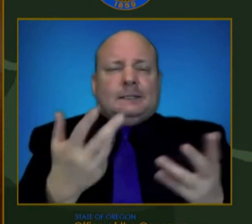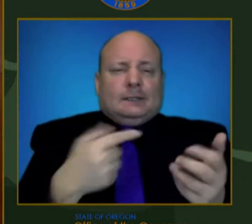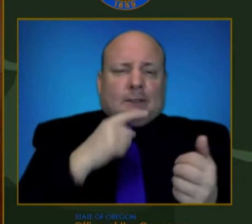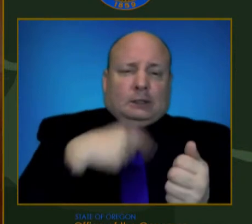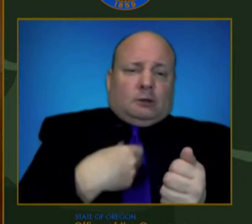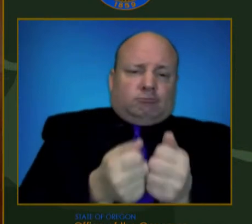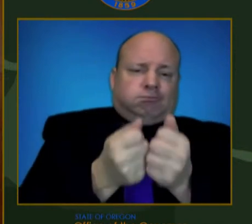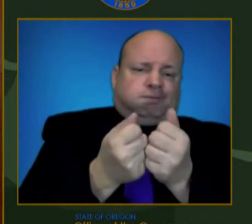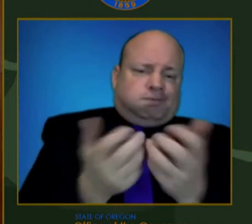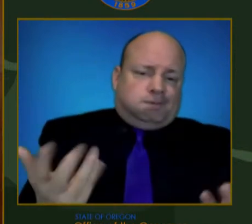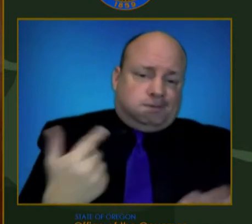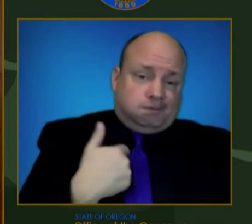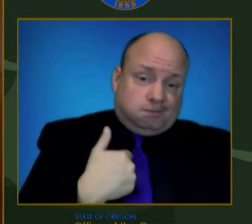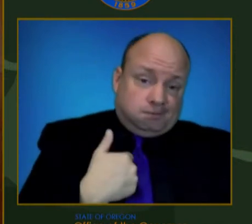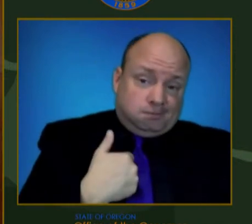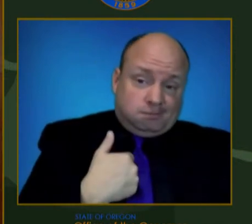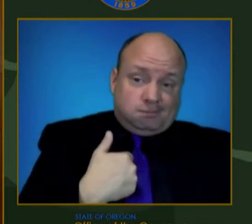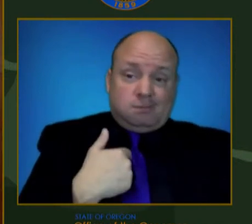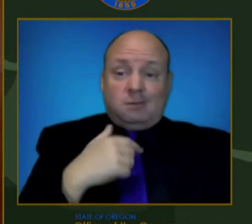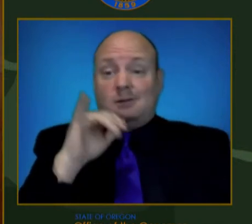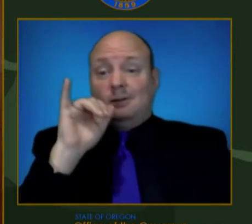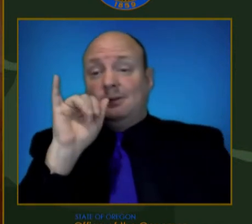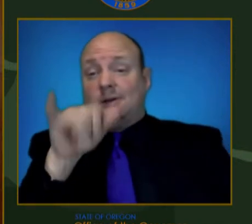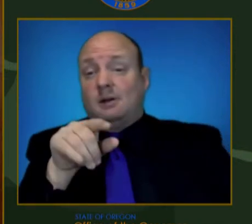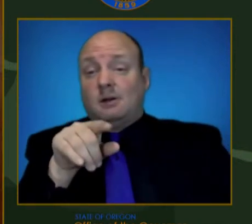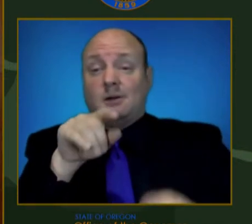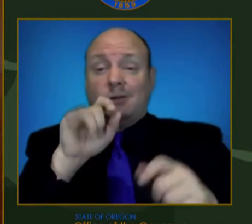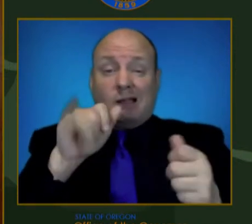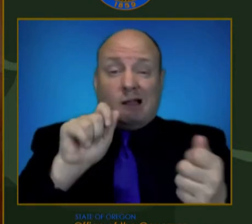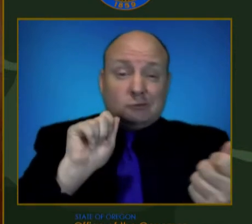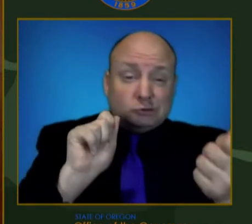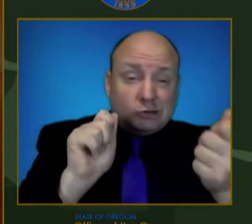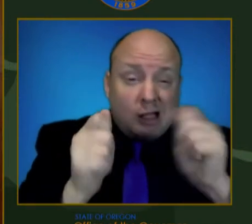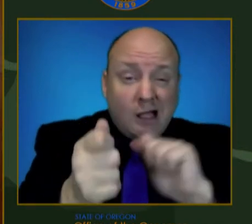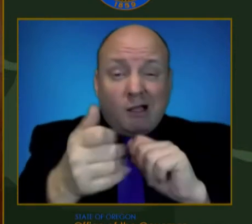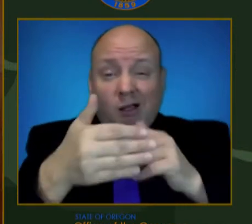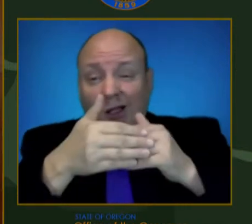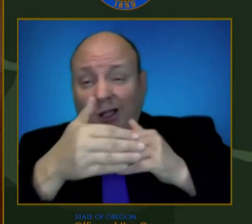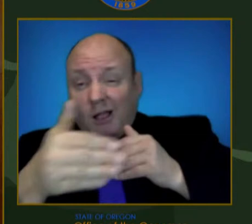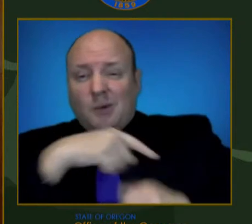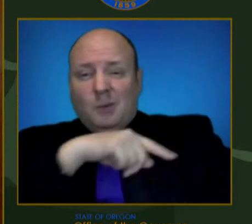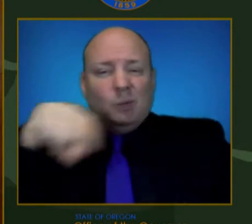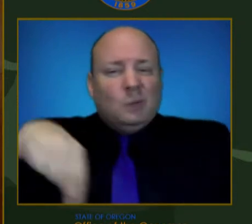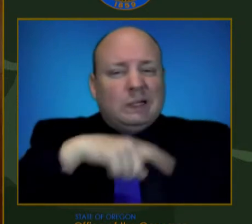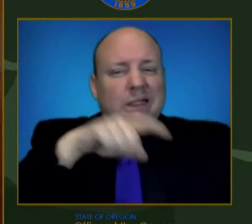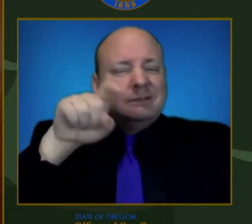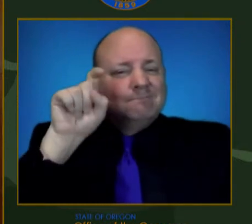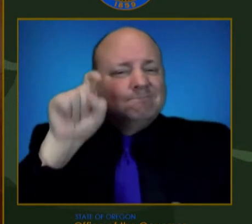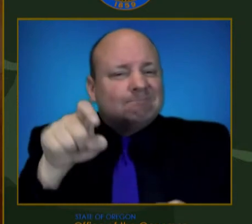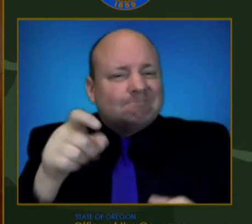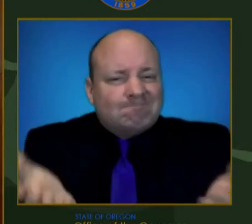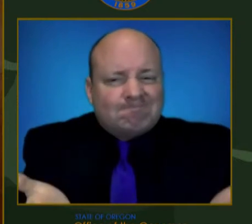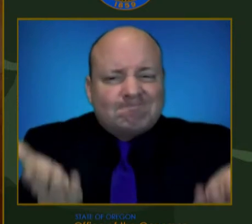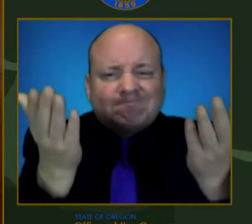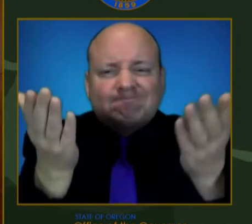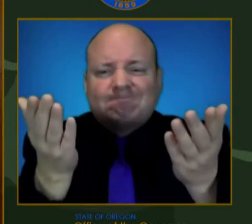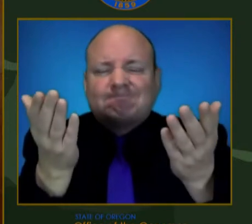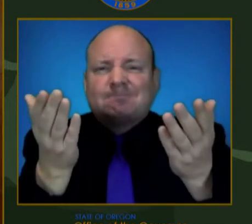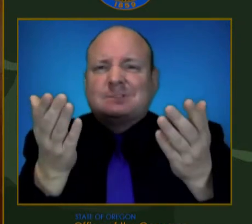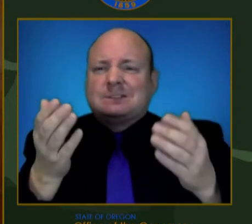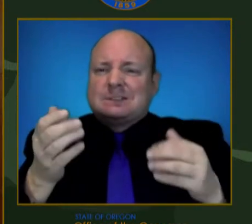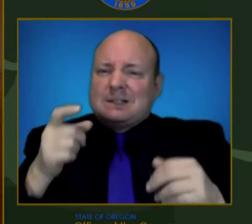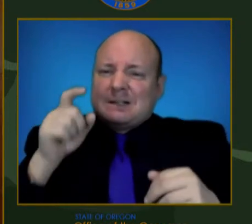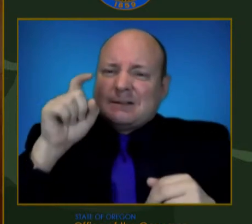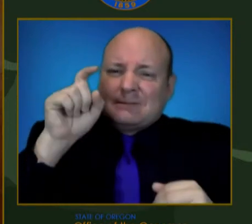In order to make transformational change in our state, we need to lift up the communities that have been left